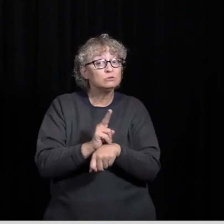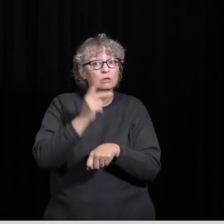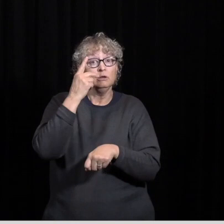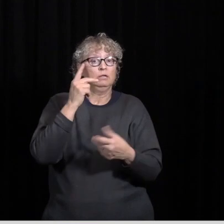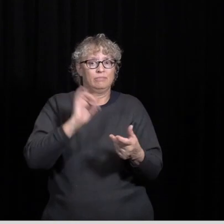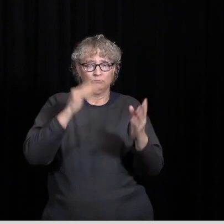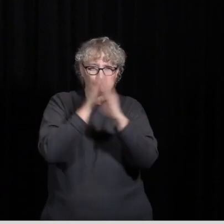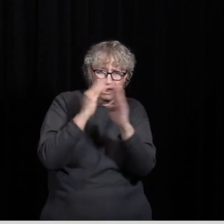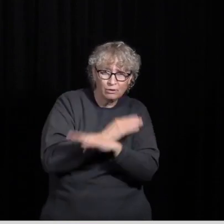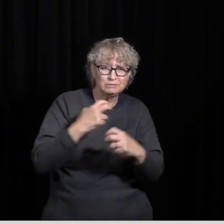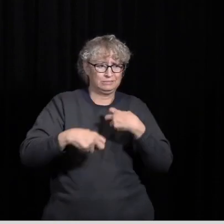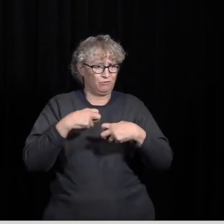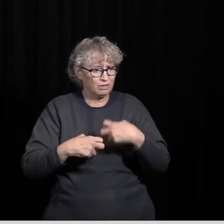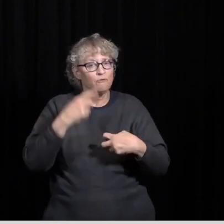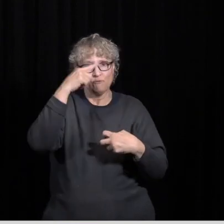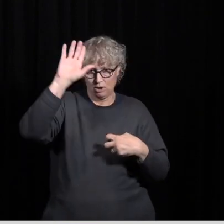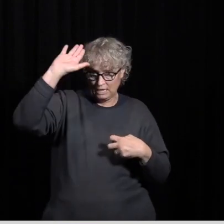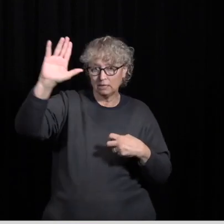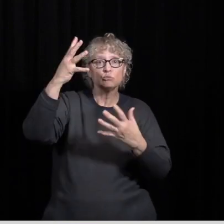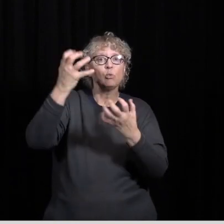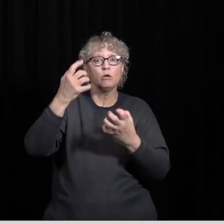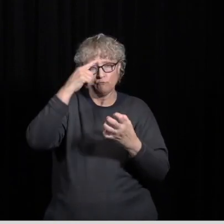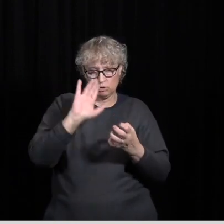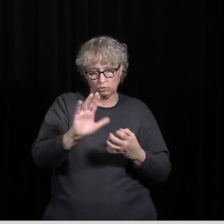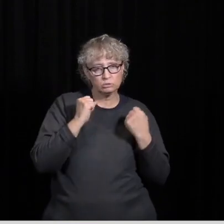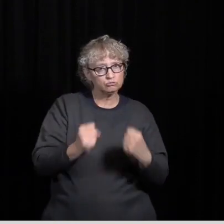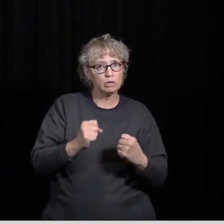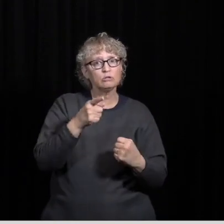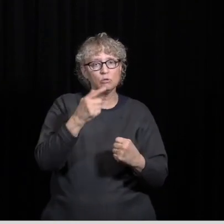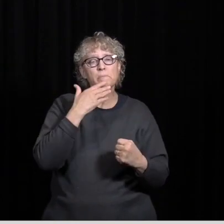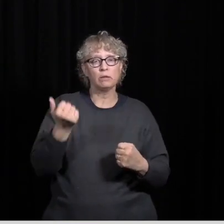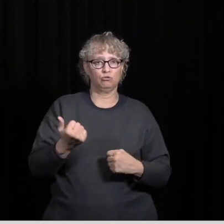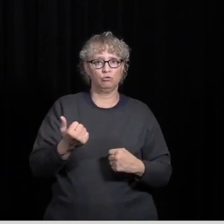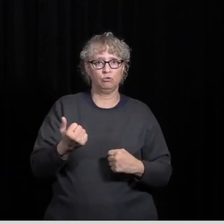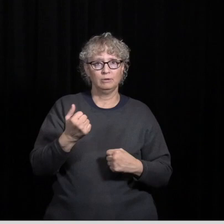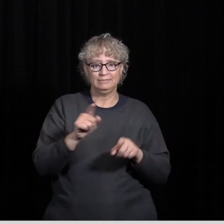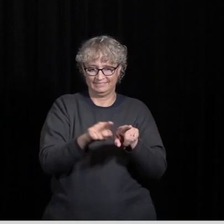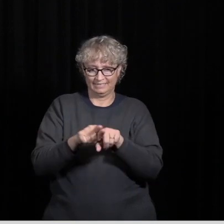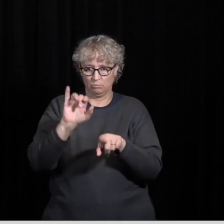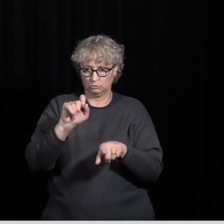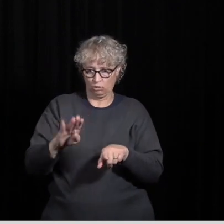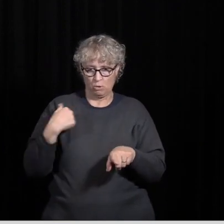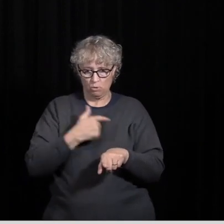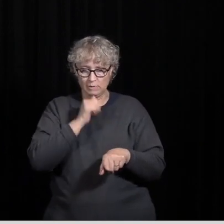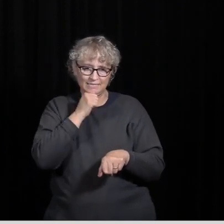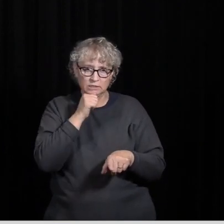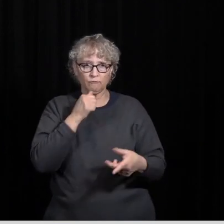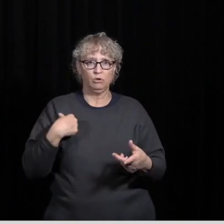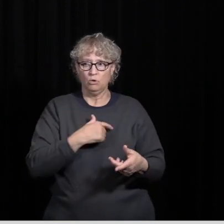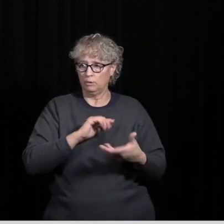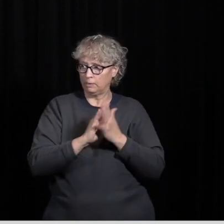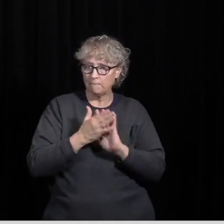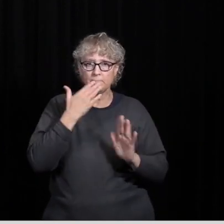or tribulation or difficulty for his will, for your strength, for your betterment. And so just like Job, sometimes we suffer, and sometimes we